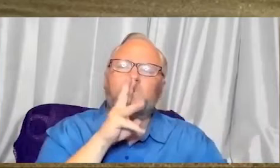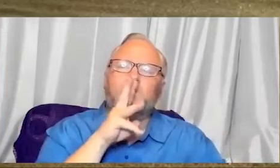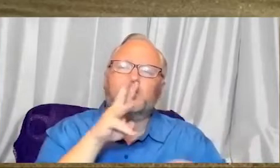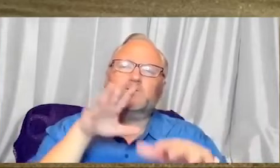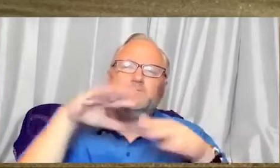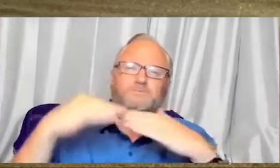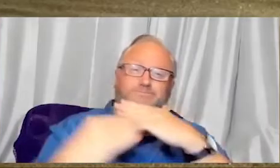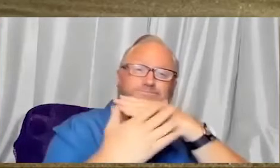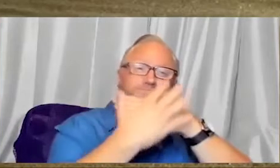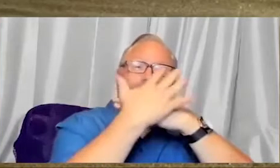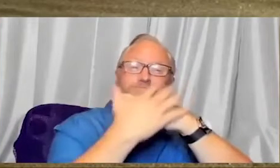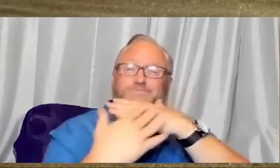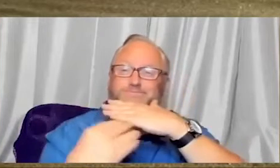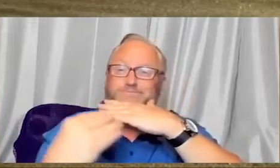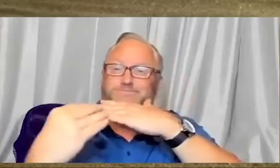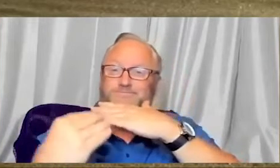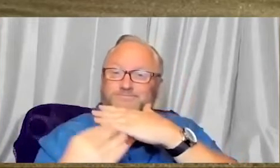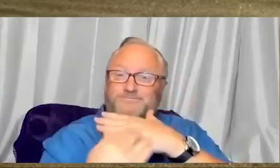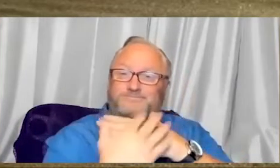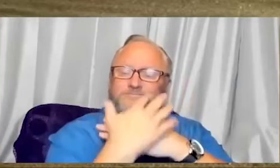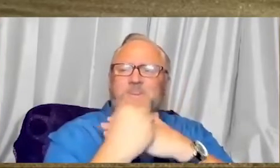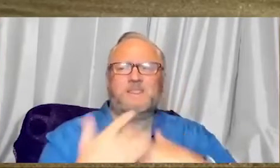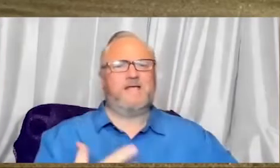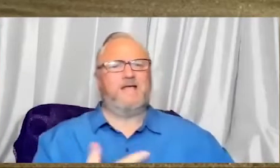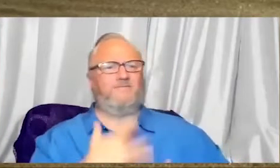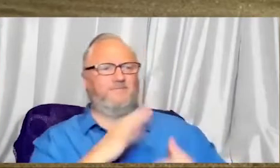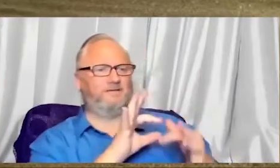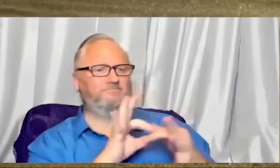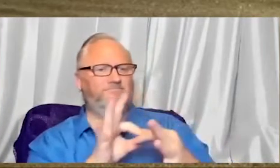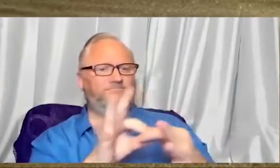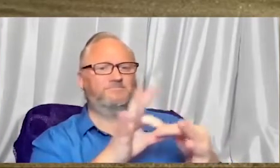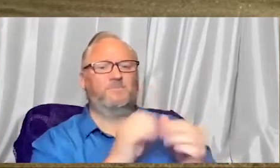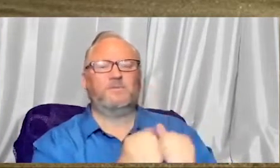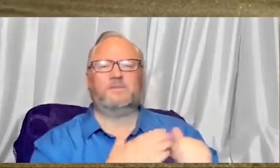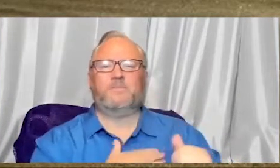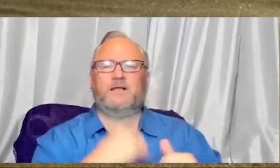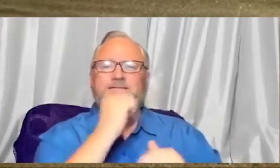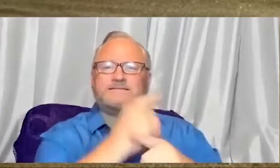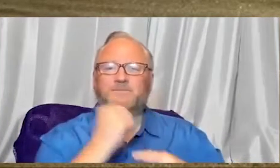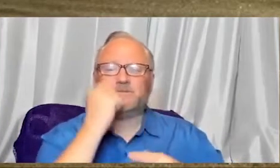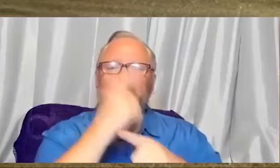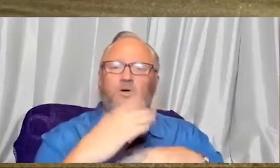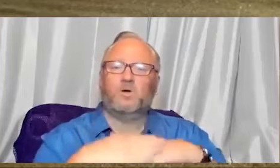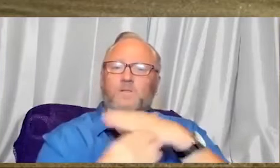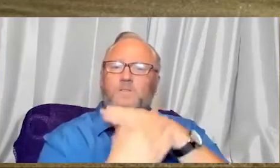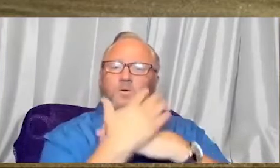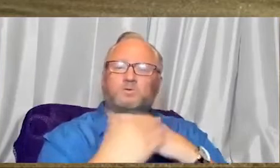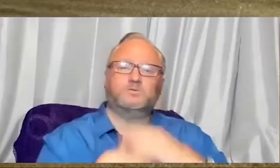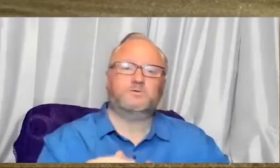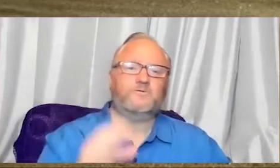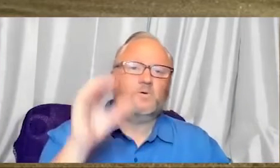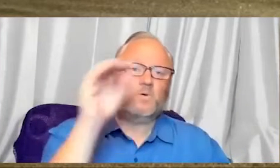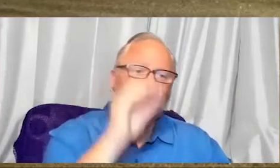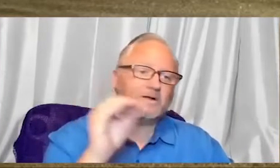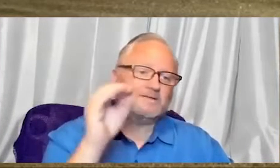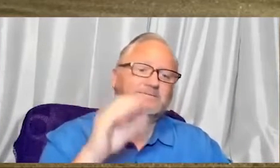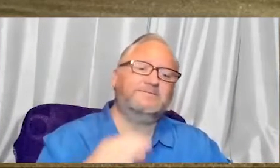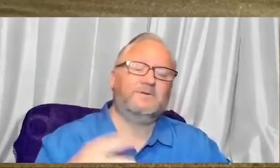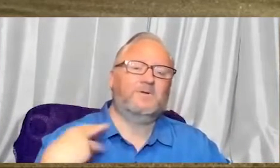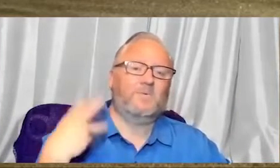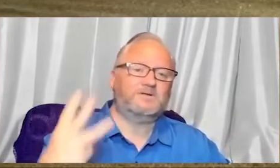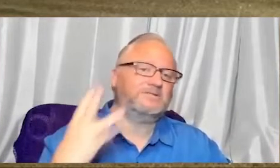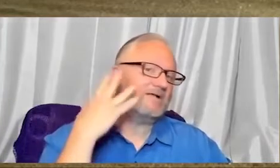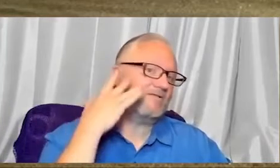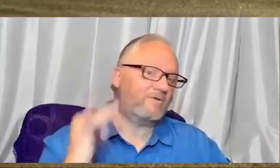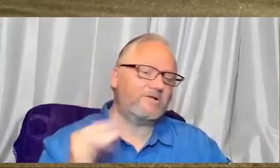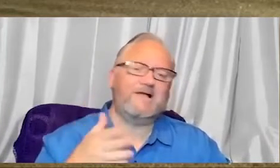feel connected to my siblings along the coast of Washington, Oregon, and California. After a storm